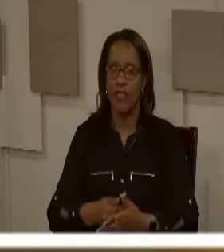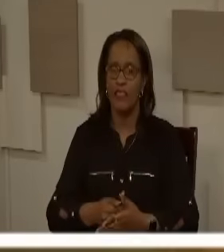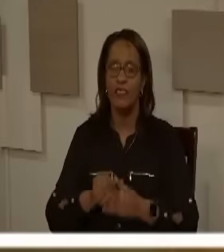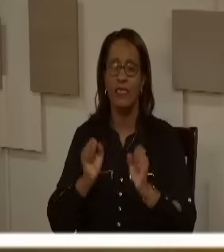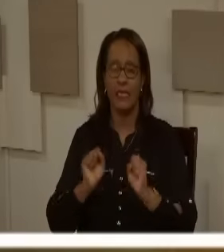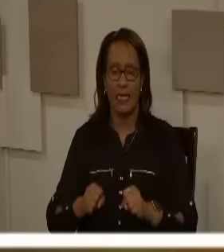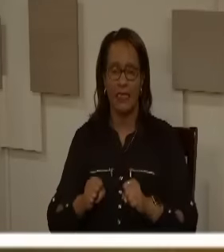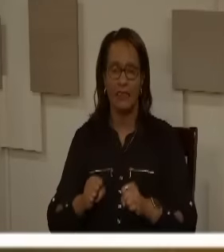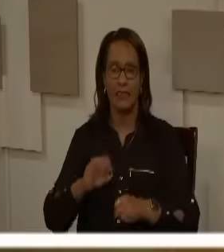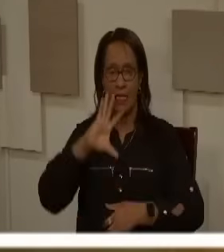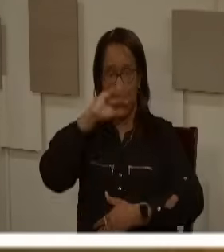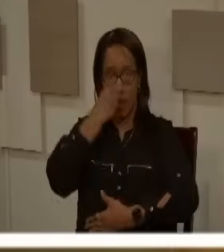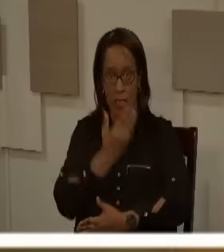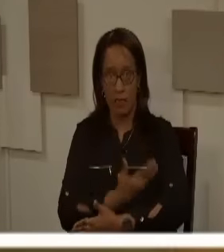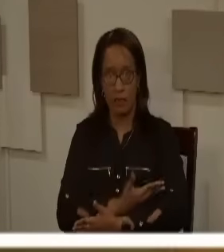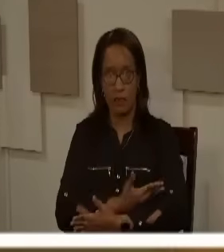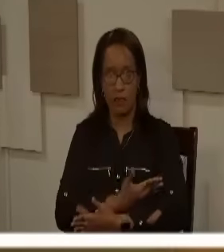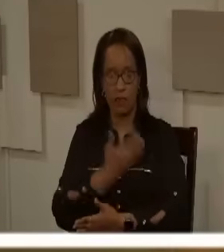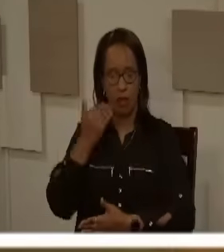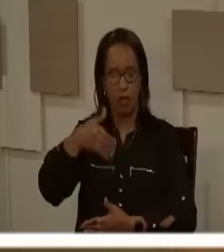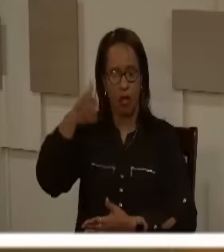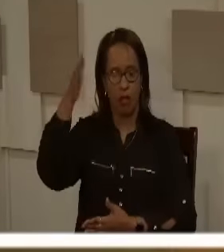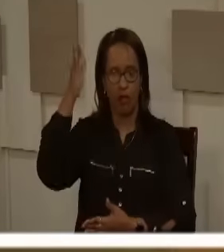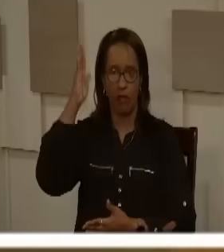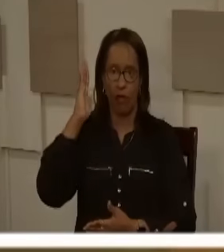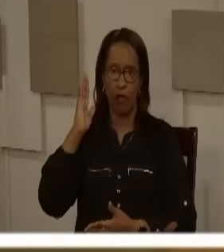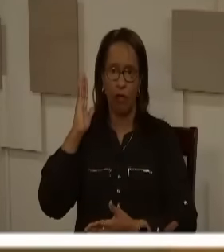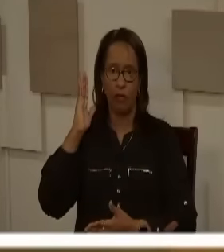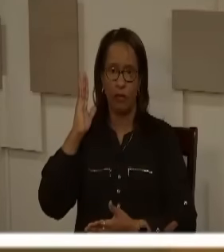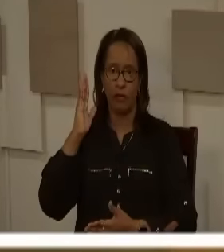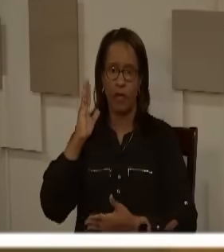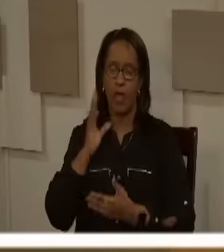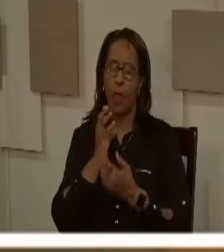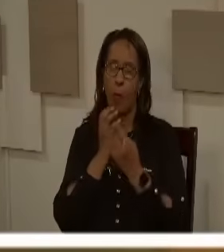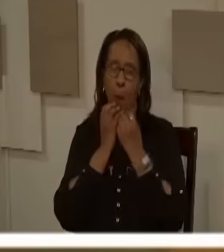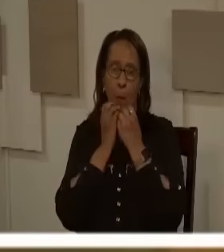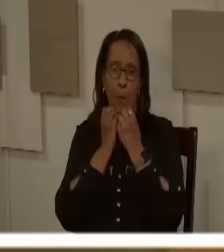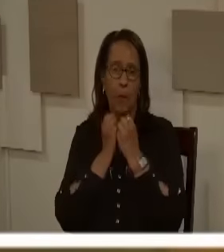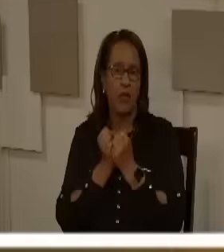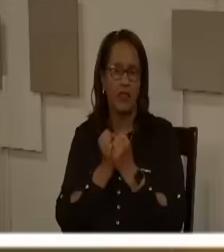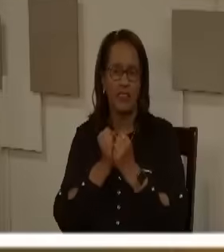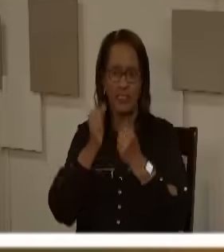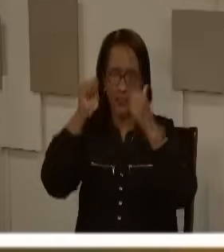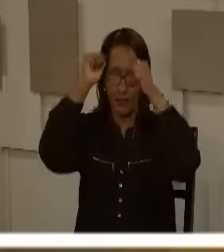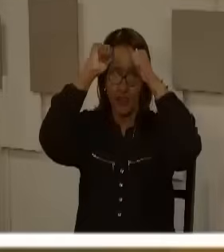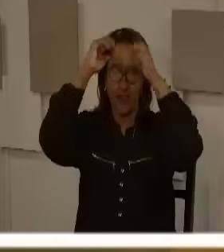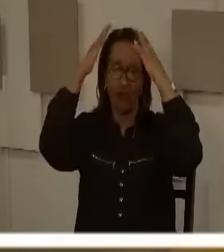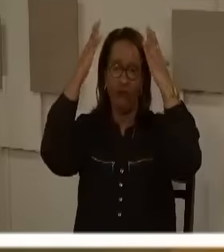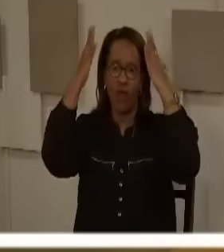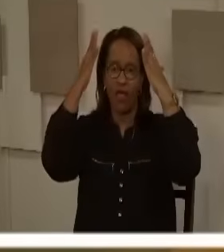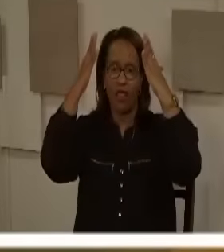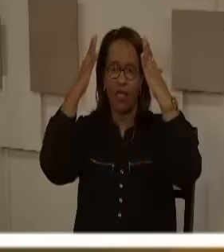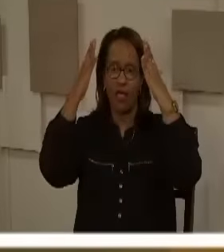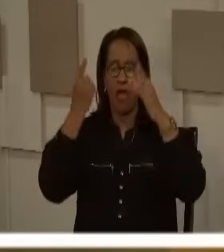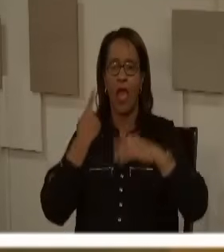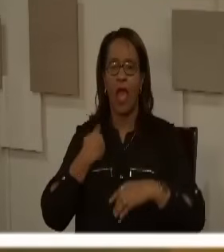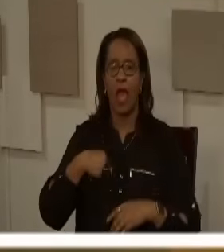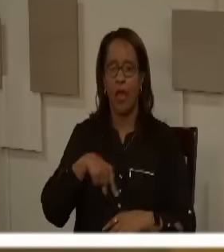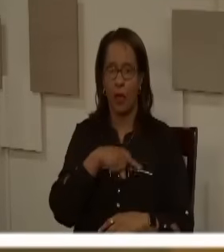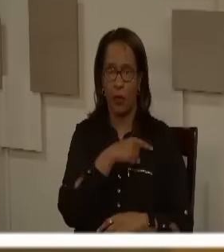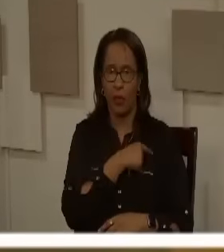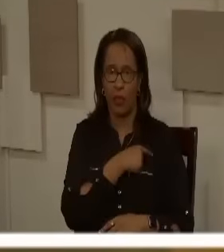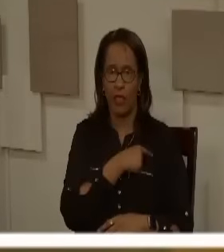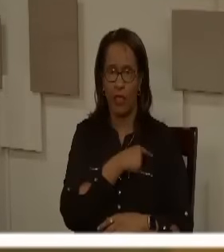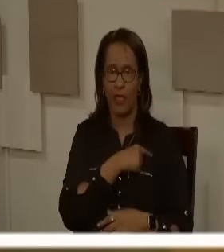God, as begotten of the Father. We can, both in the center of